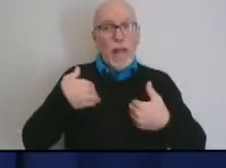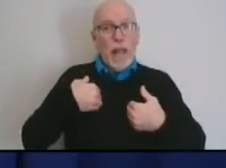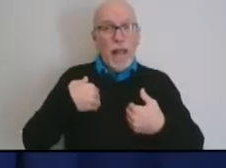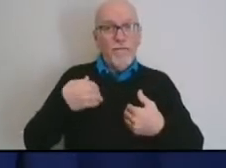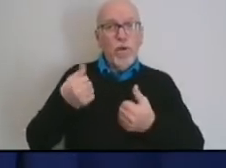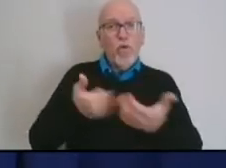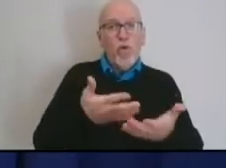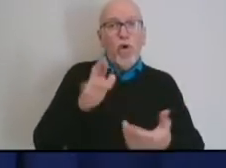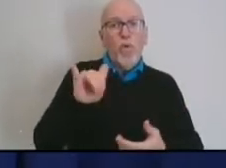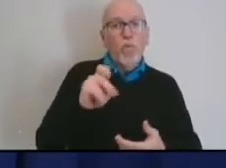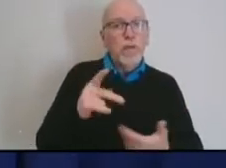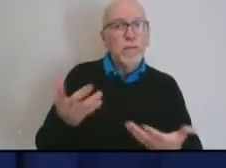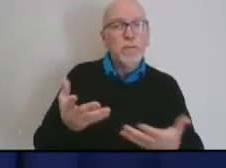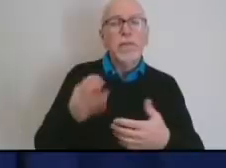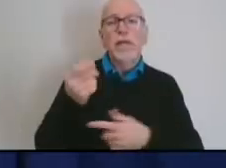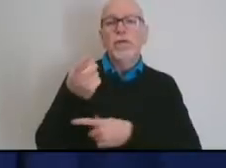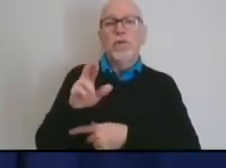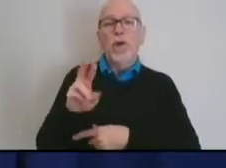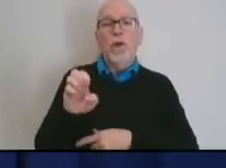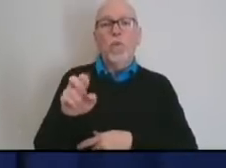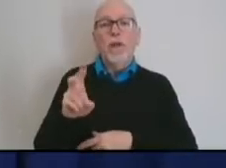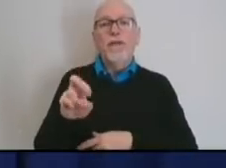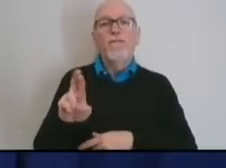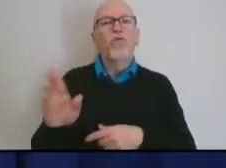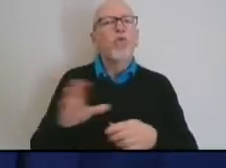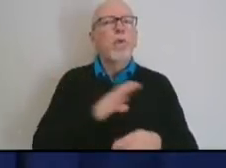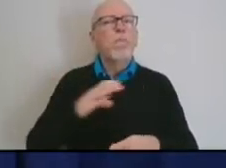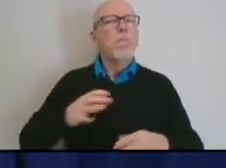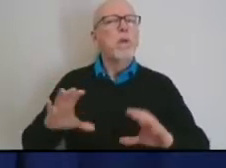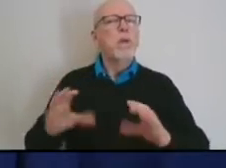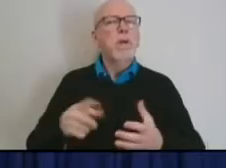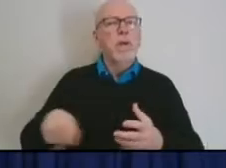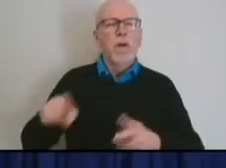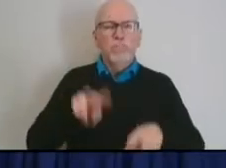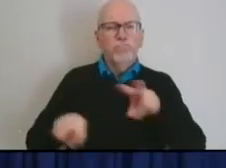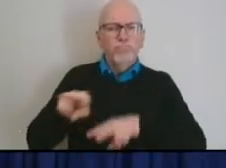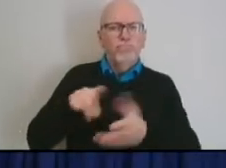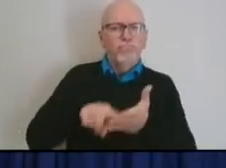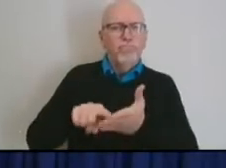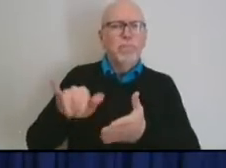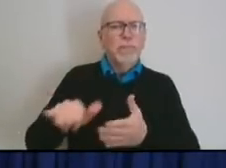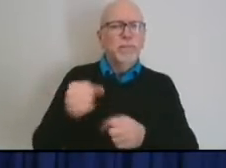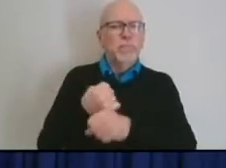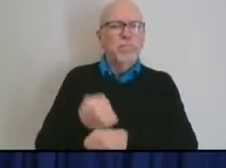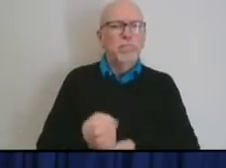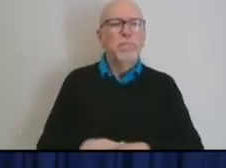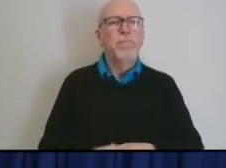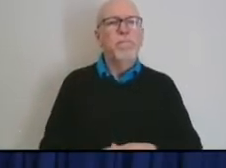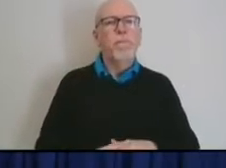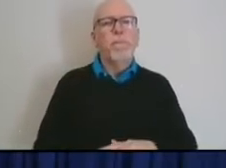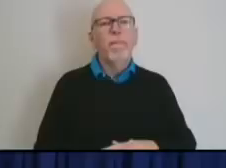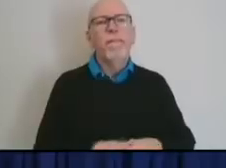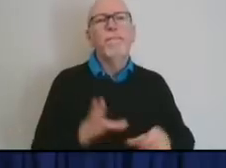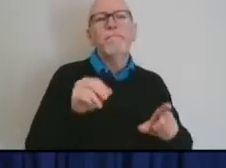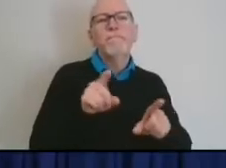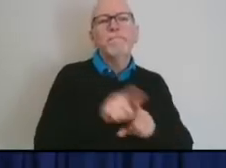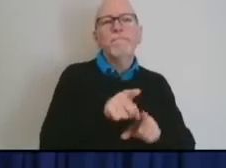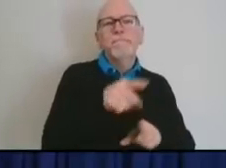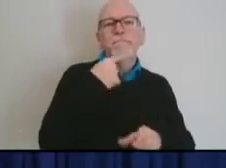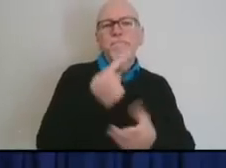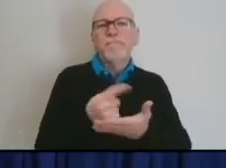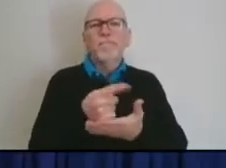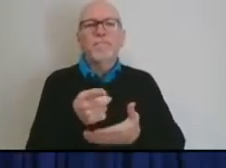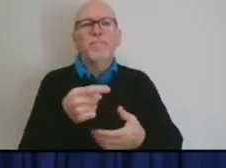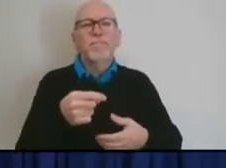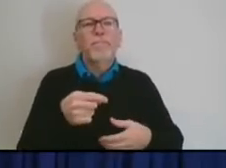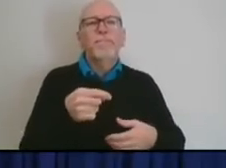and Dr. Weaver and her committee are looking very closely at all of that data. Yeah, and as you say, and Joseph, as you said earlier,